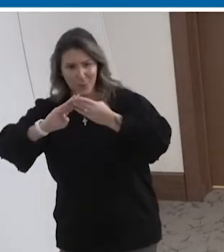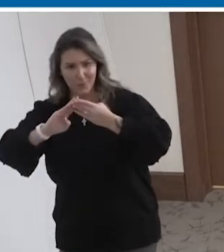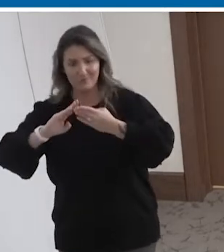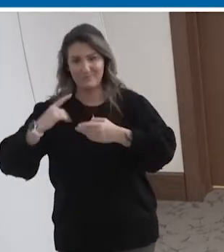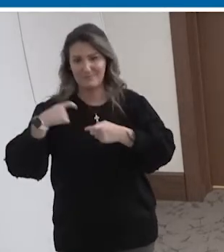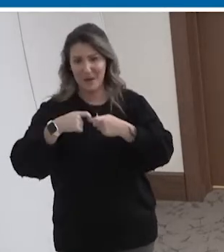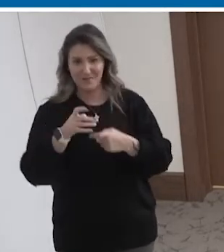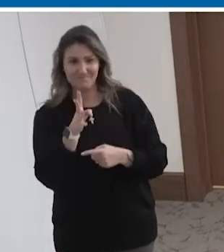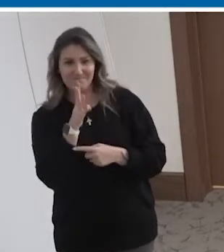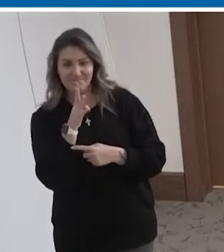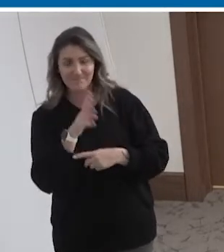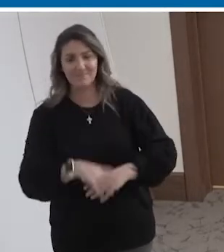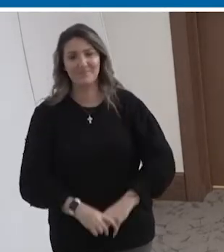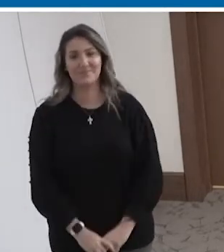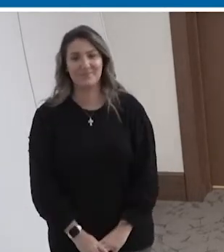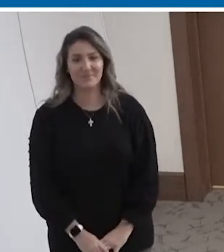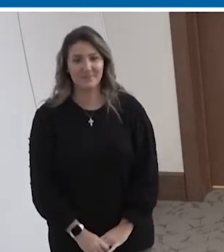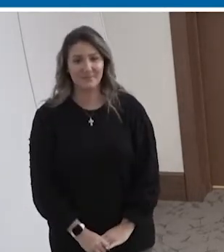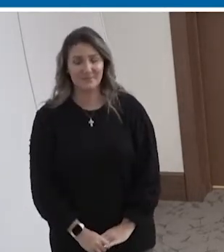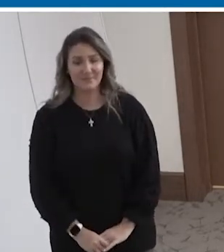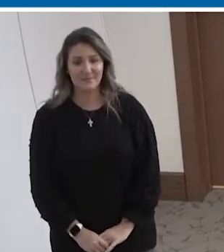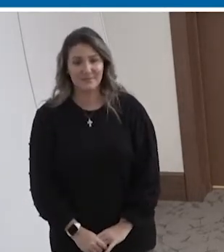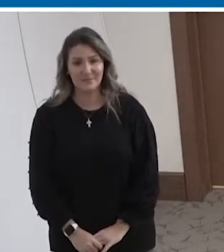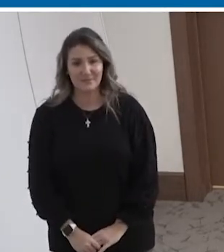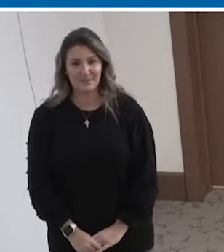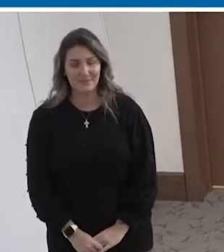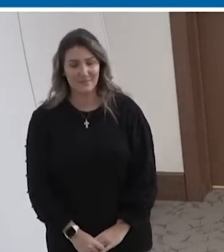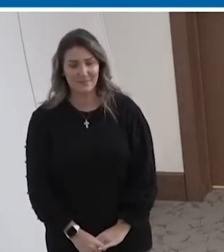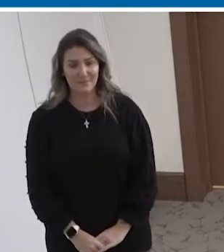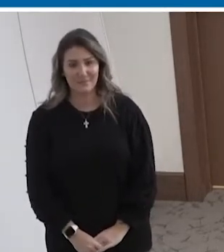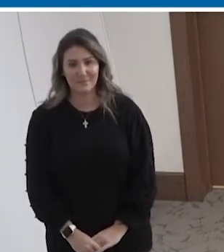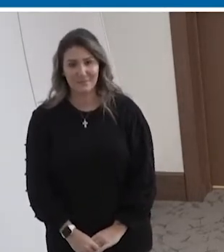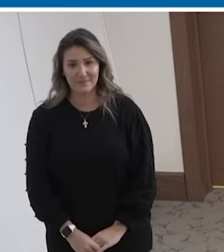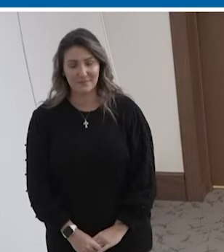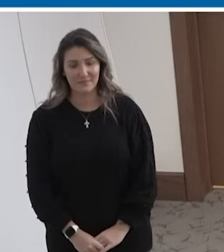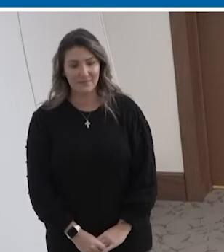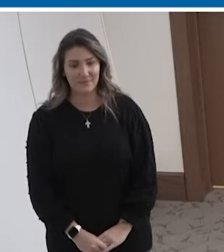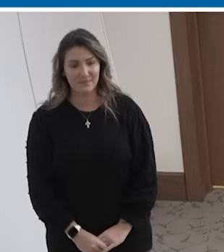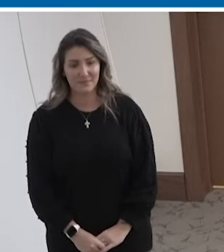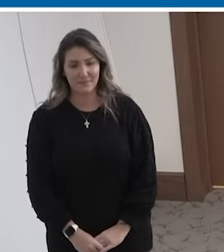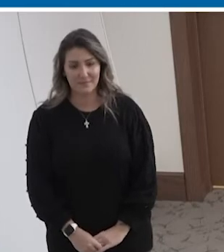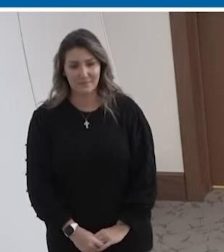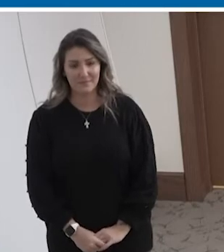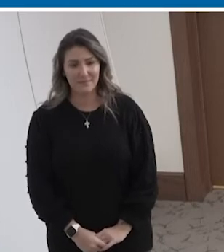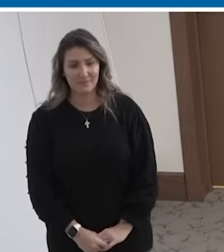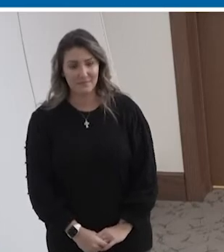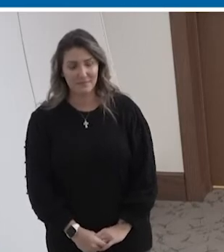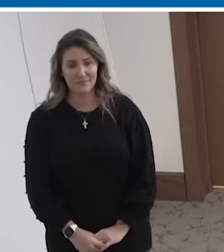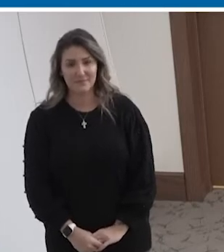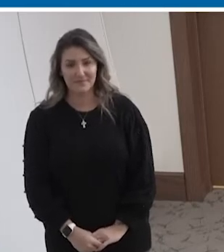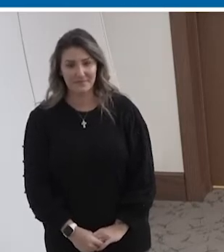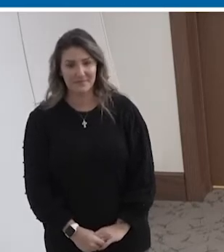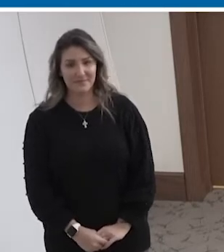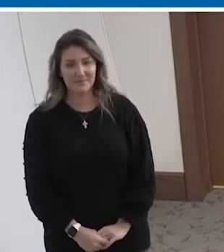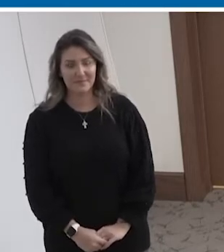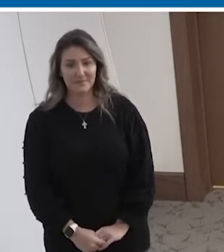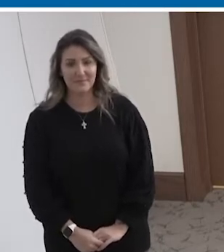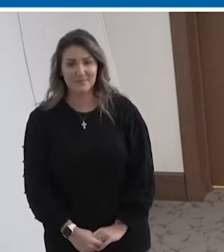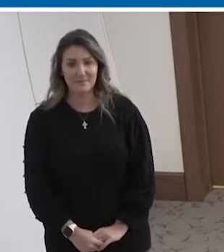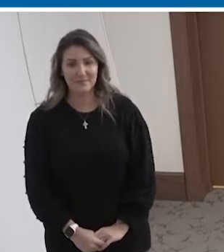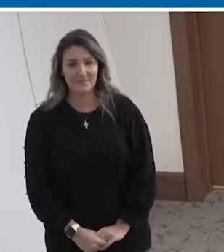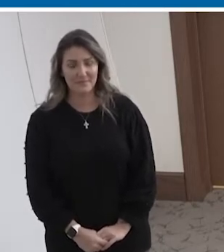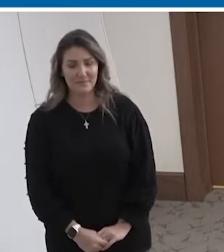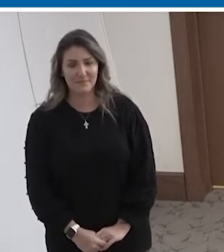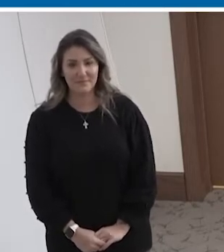el COVID-19 o el examen o test del COVID-19? Porque es una importante estrategia. Lo